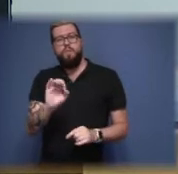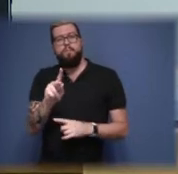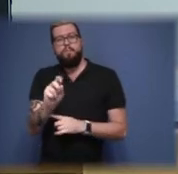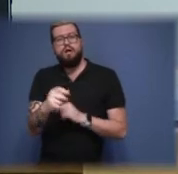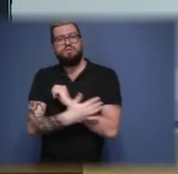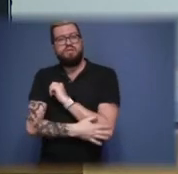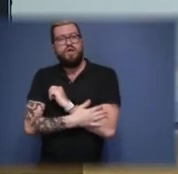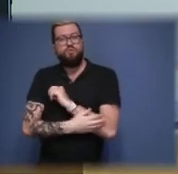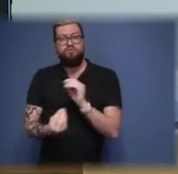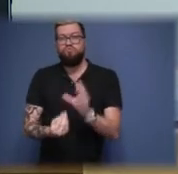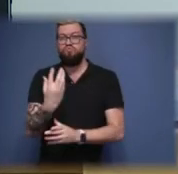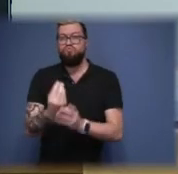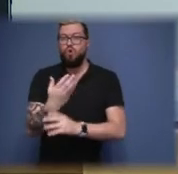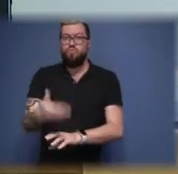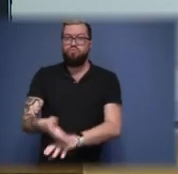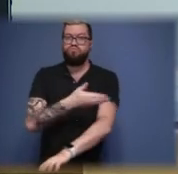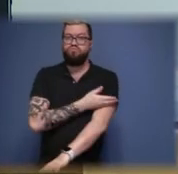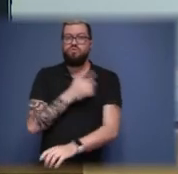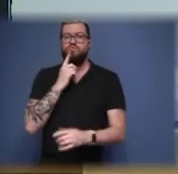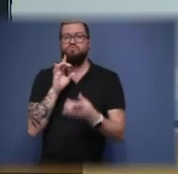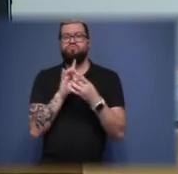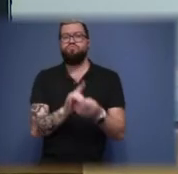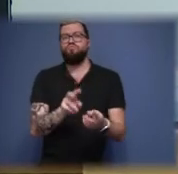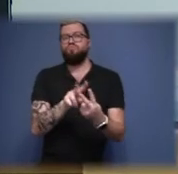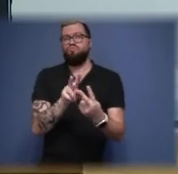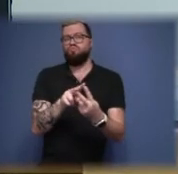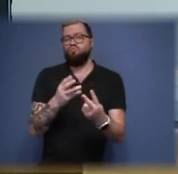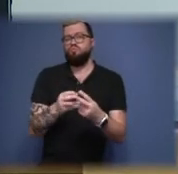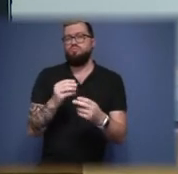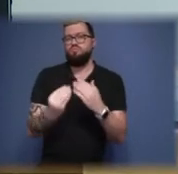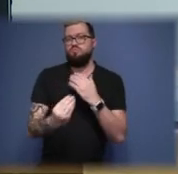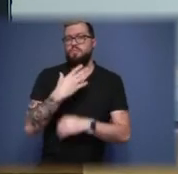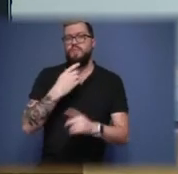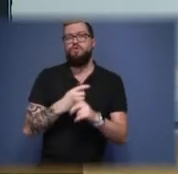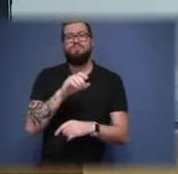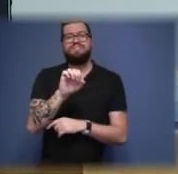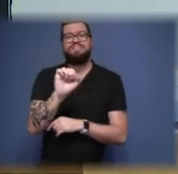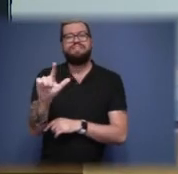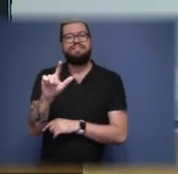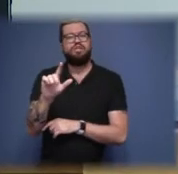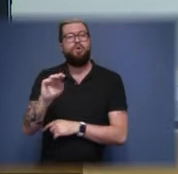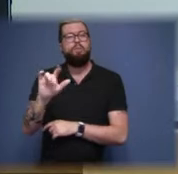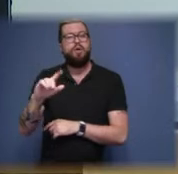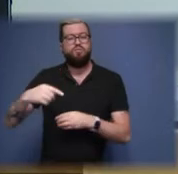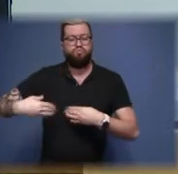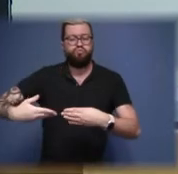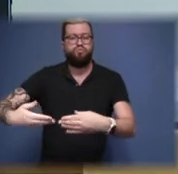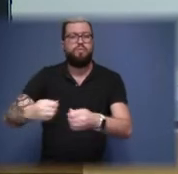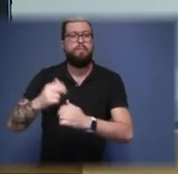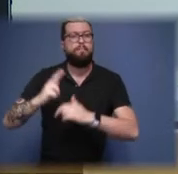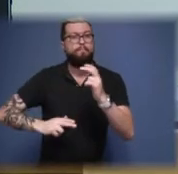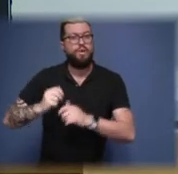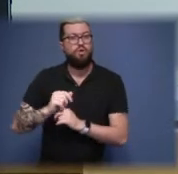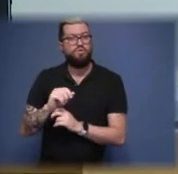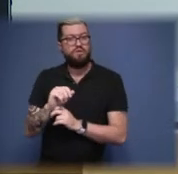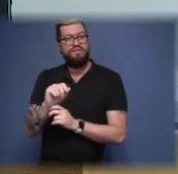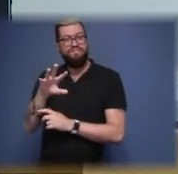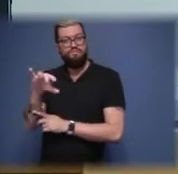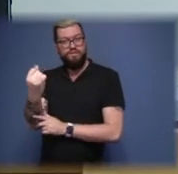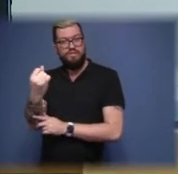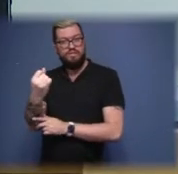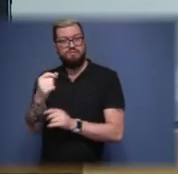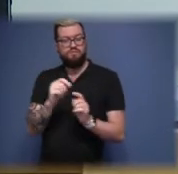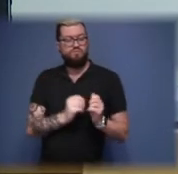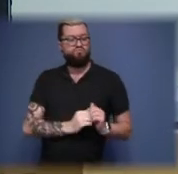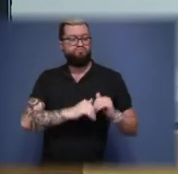Lower Bucks County, we tie that really to two things, a couple things. The steel mill, which was built in the 50s, and the growth of Levittown, also